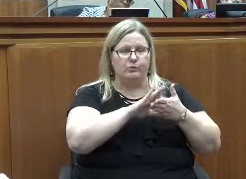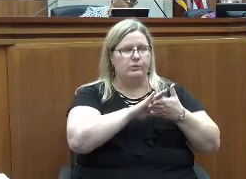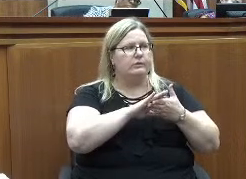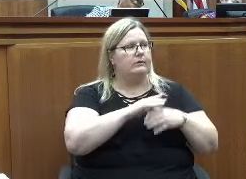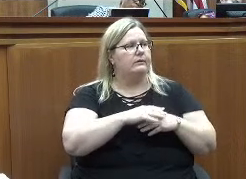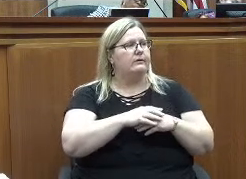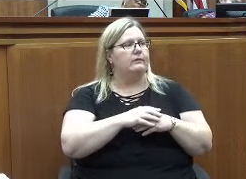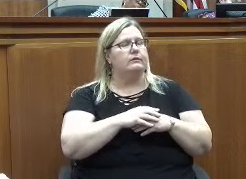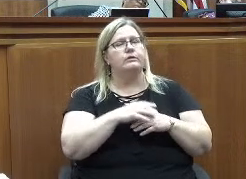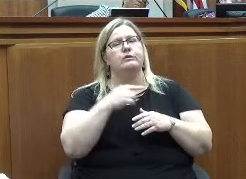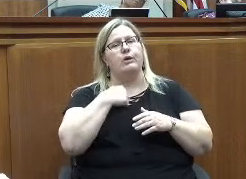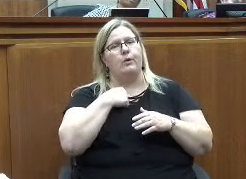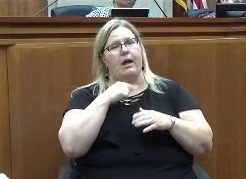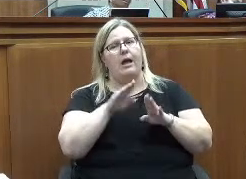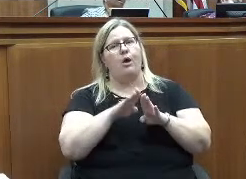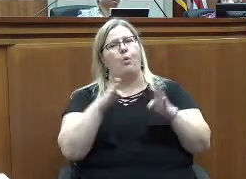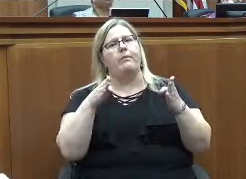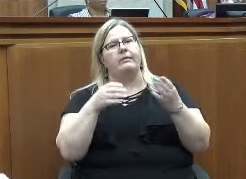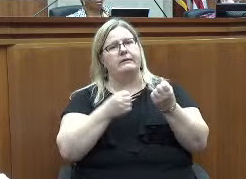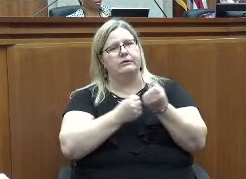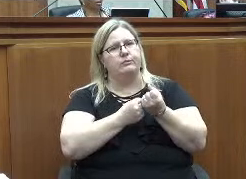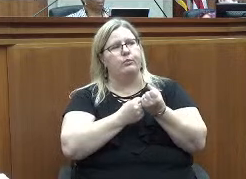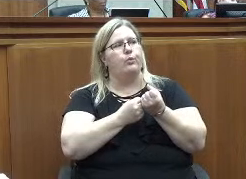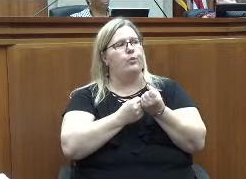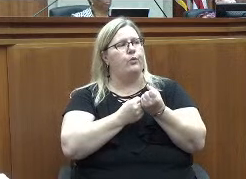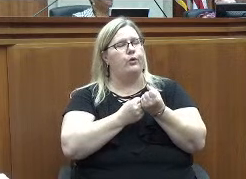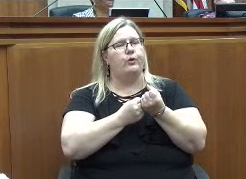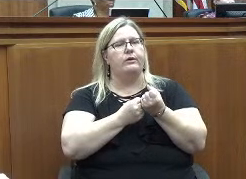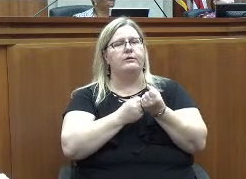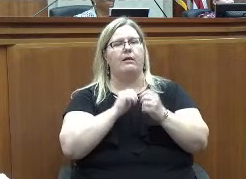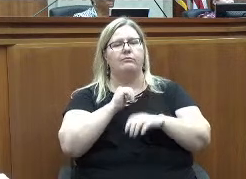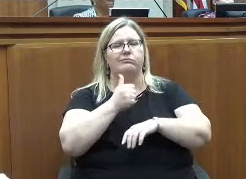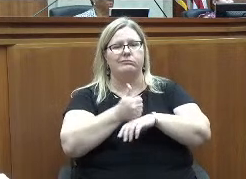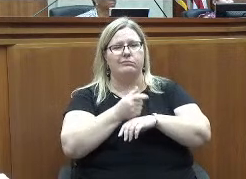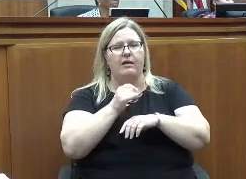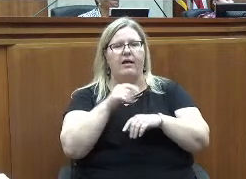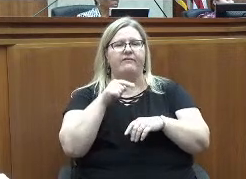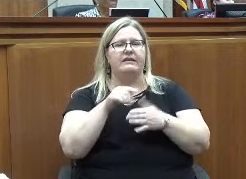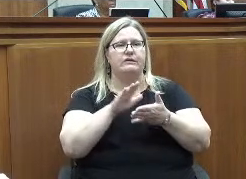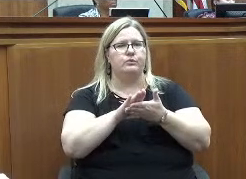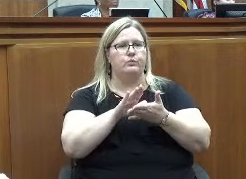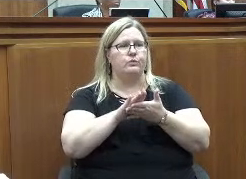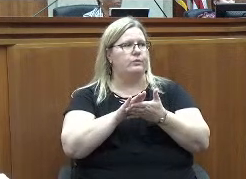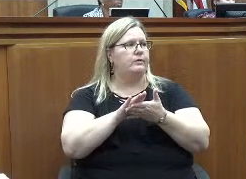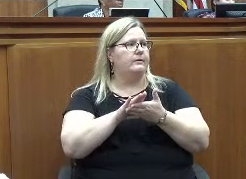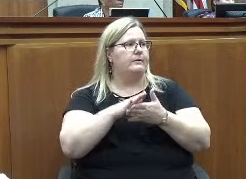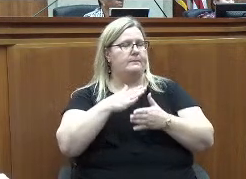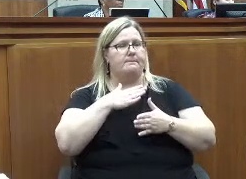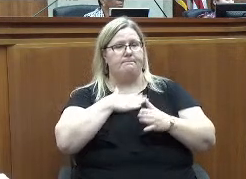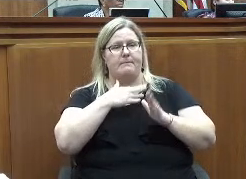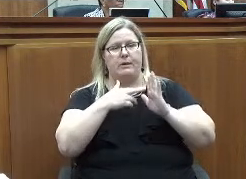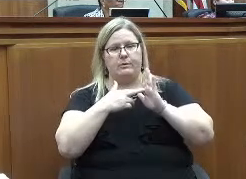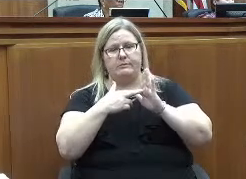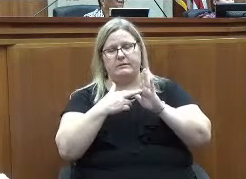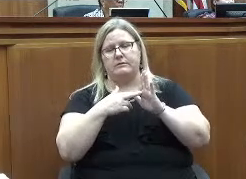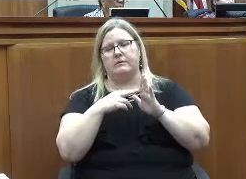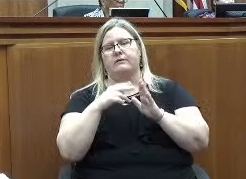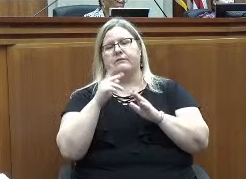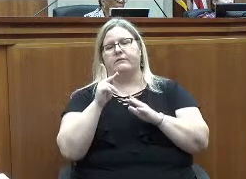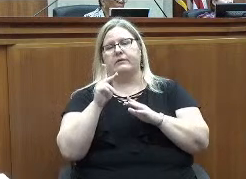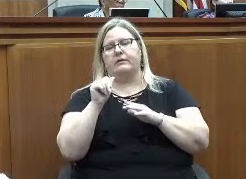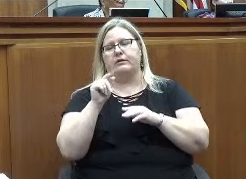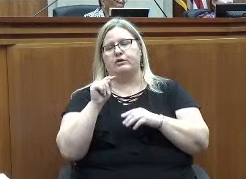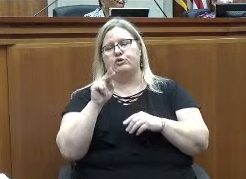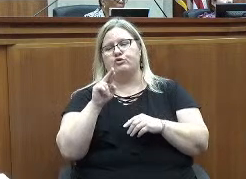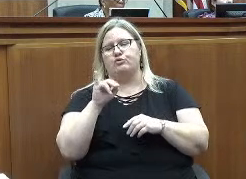So I openly support the establishment of this school. My representative, Katrina Jackson, supports